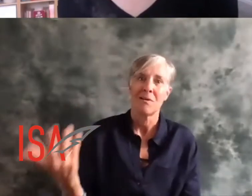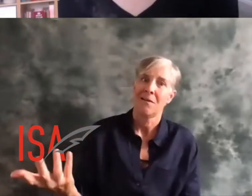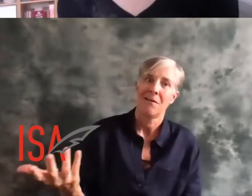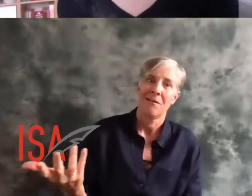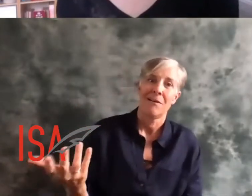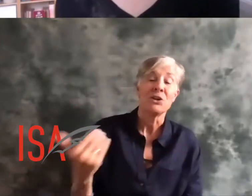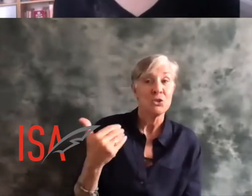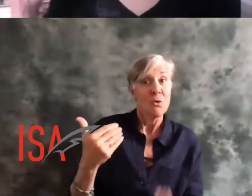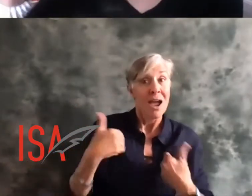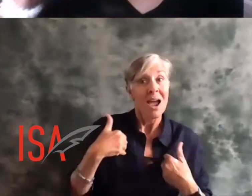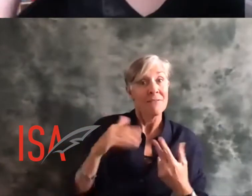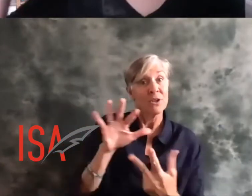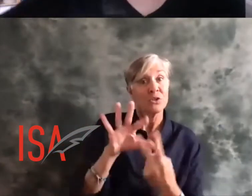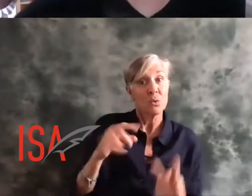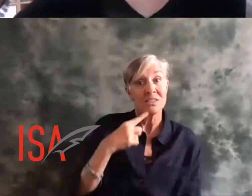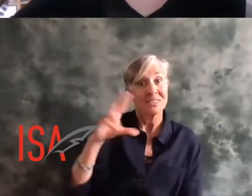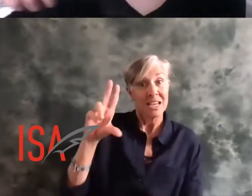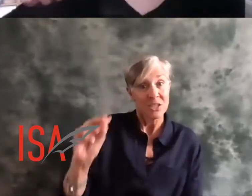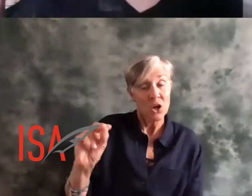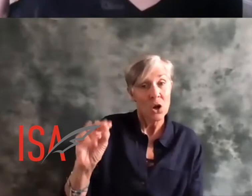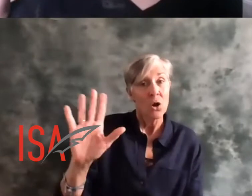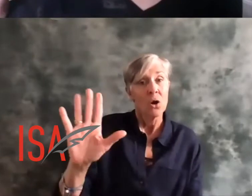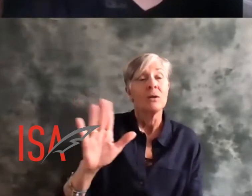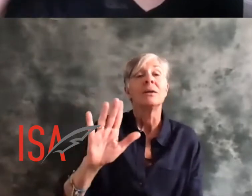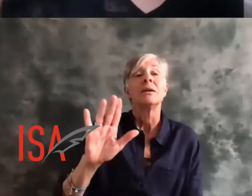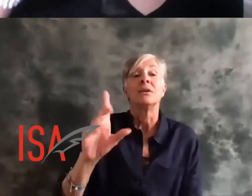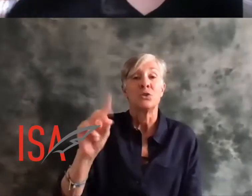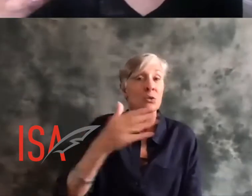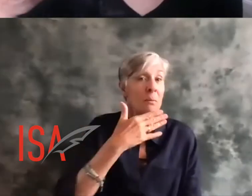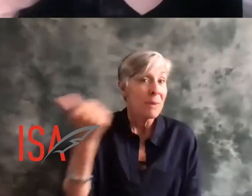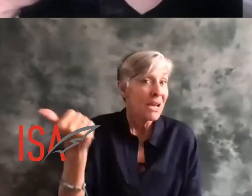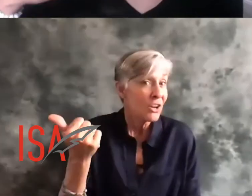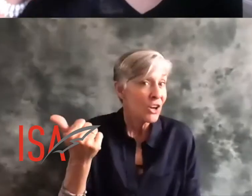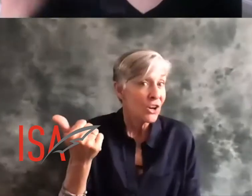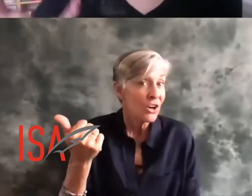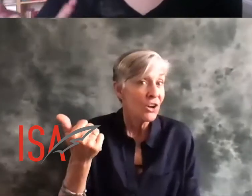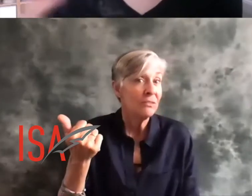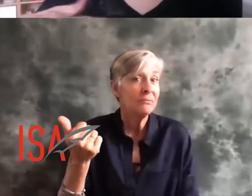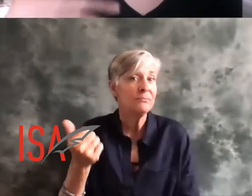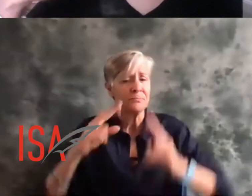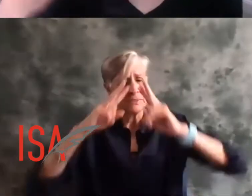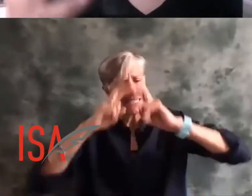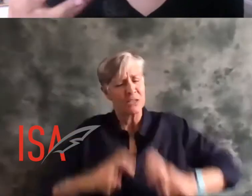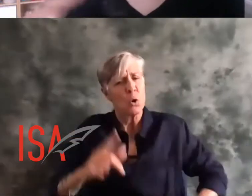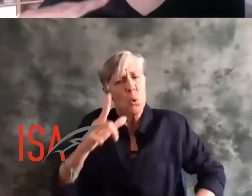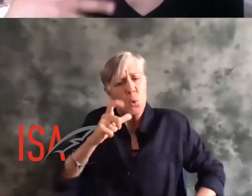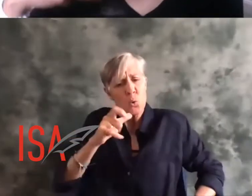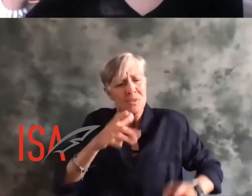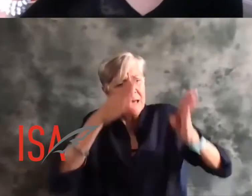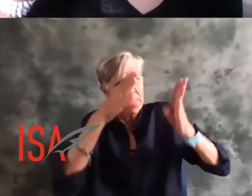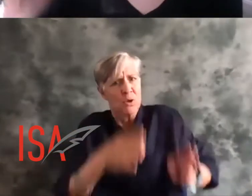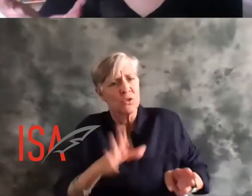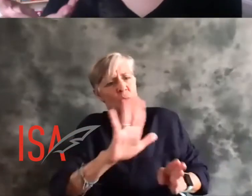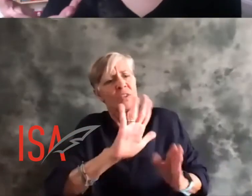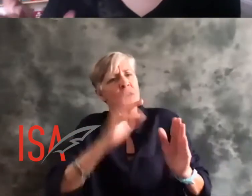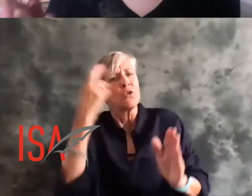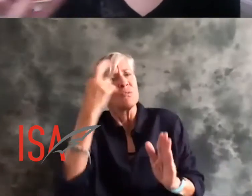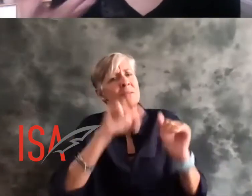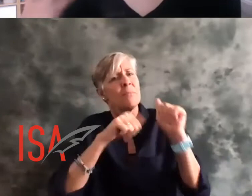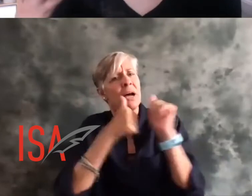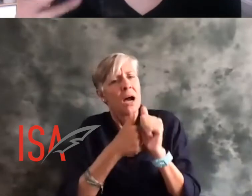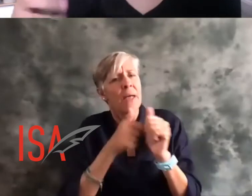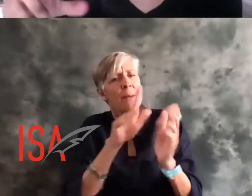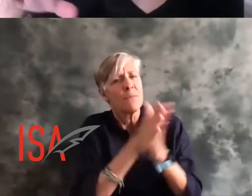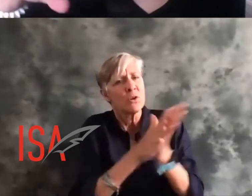the choice to do that. But what you can do better than that is to dig into who that person is and their motivations, and build a full